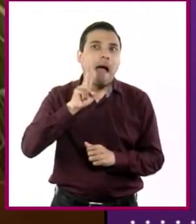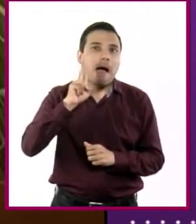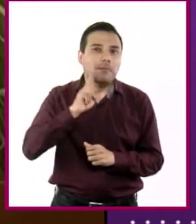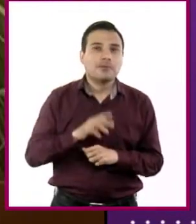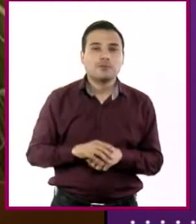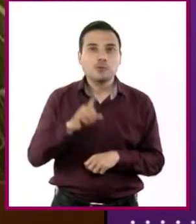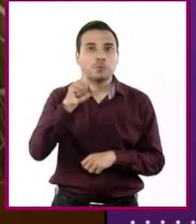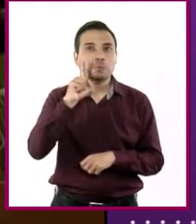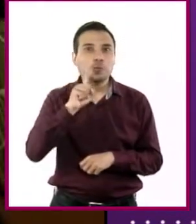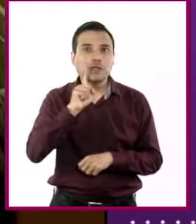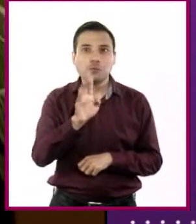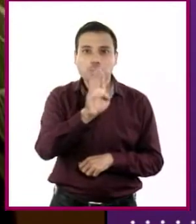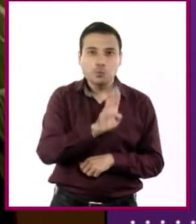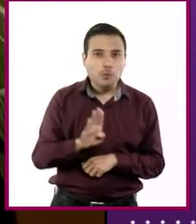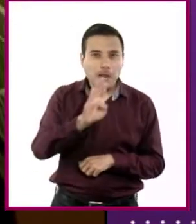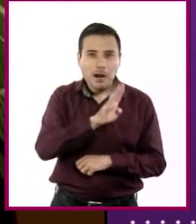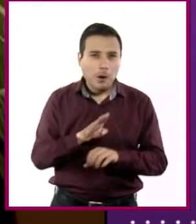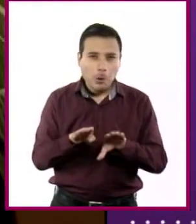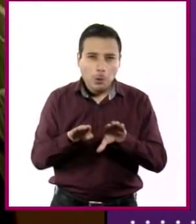famosa adivina del cristal.